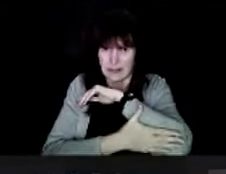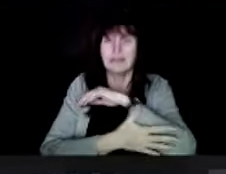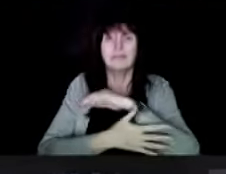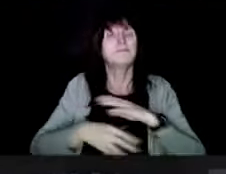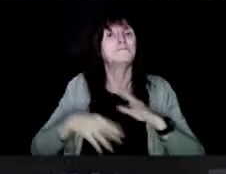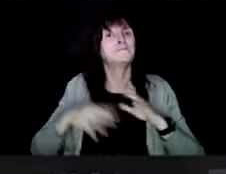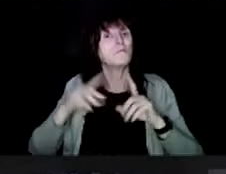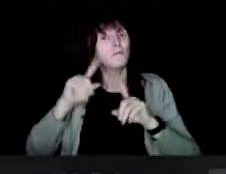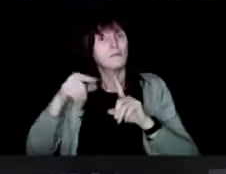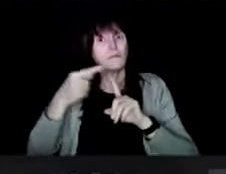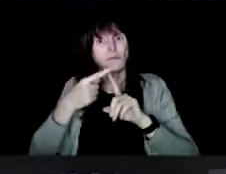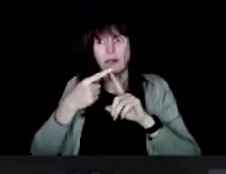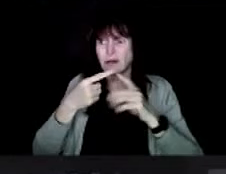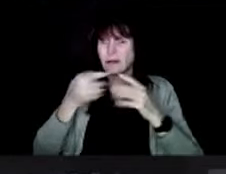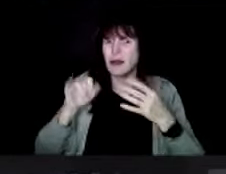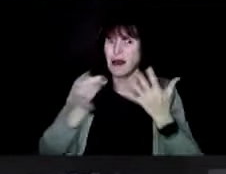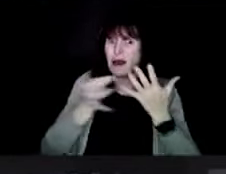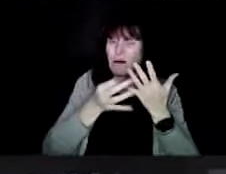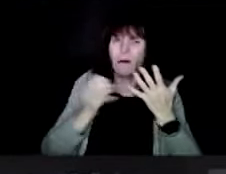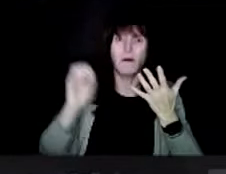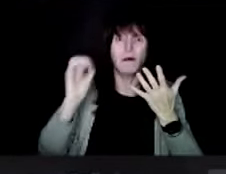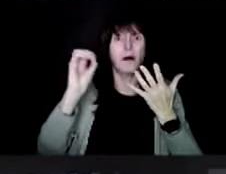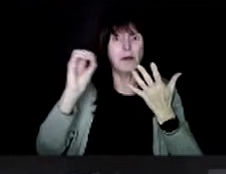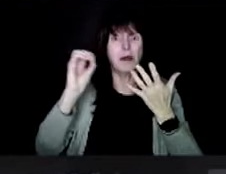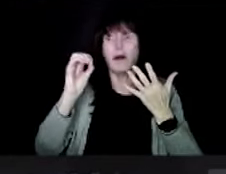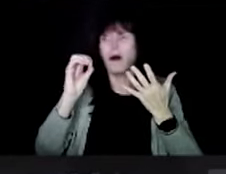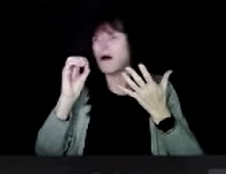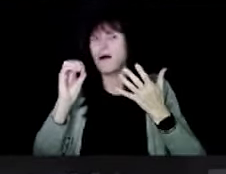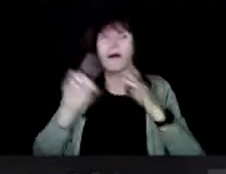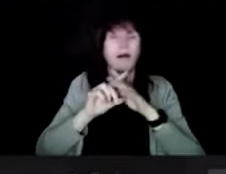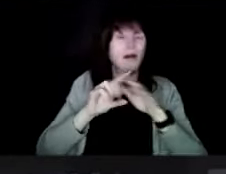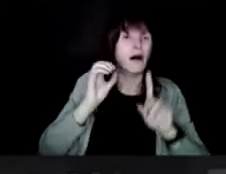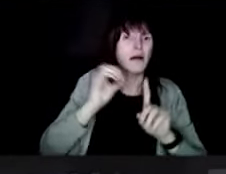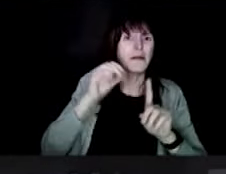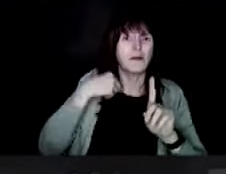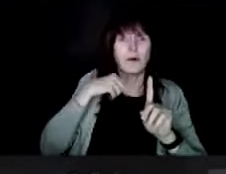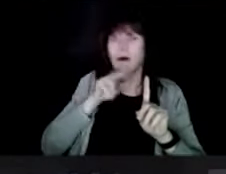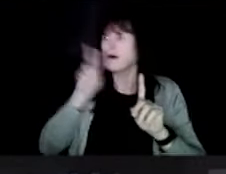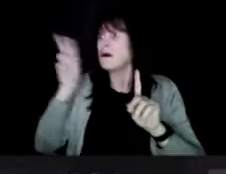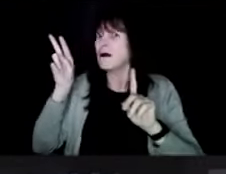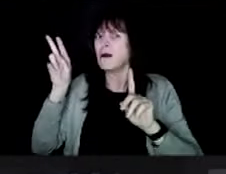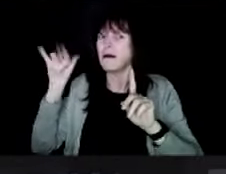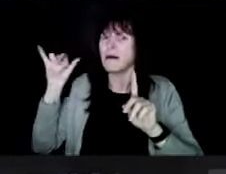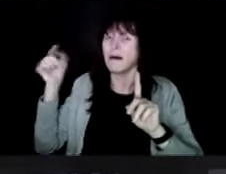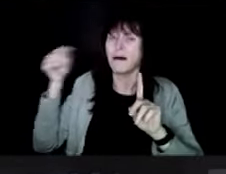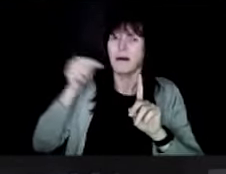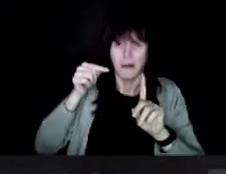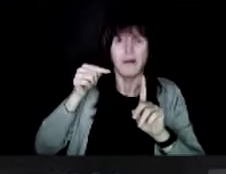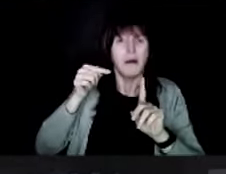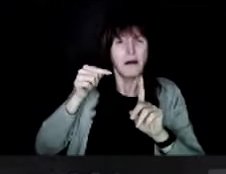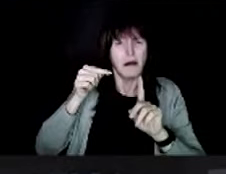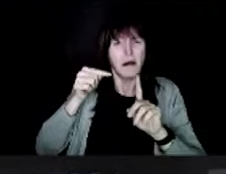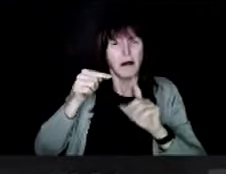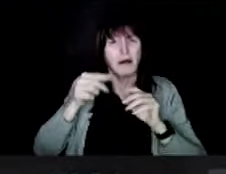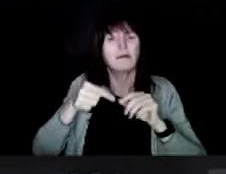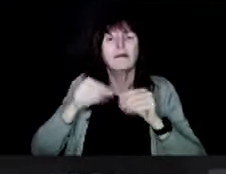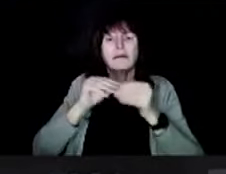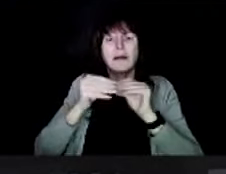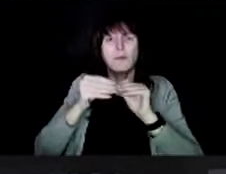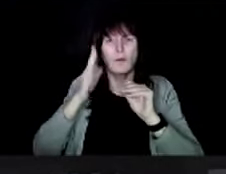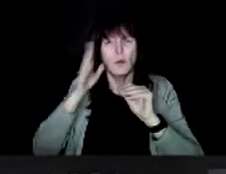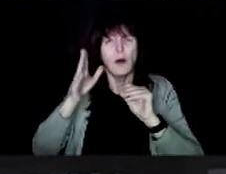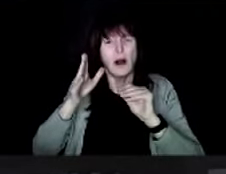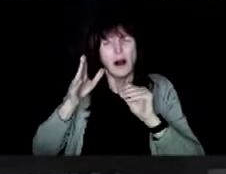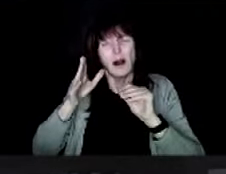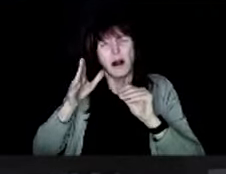that the transmission of Omicron may peak in the next few weeks. En se basant sur la situation dans d'autres pays